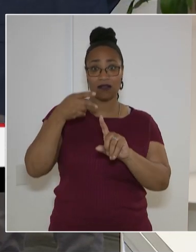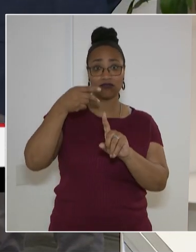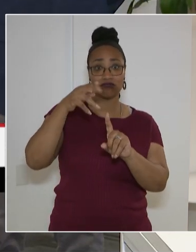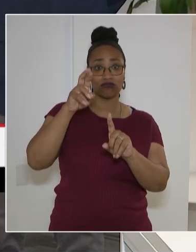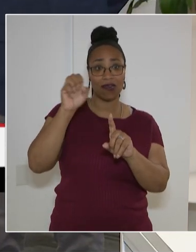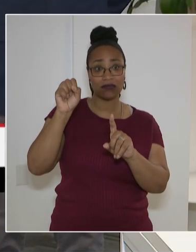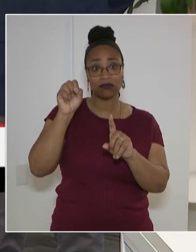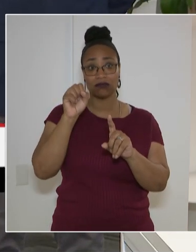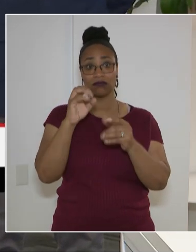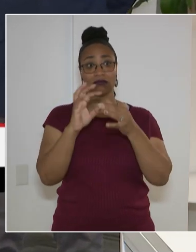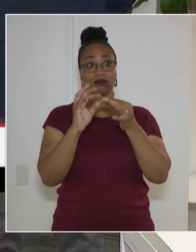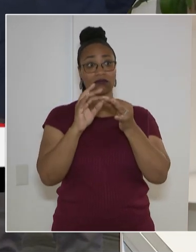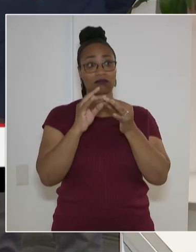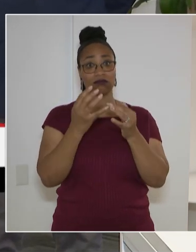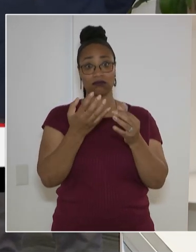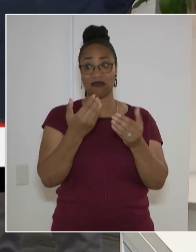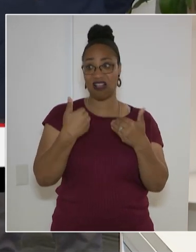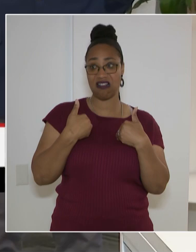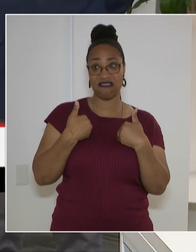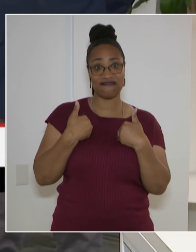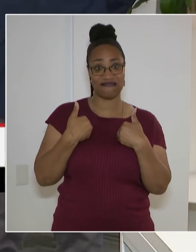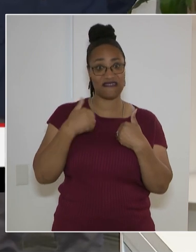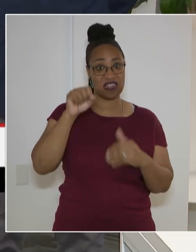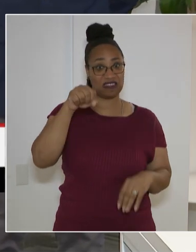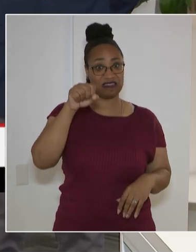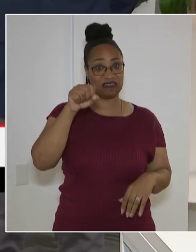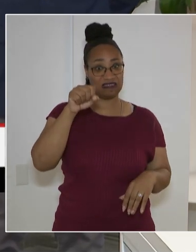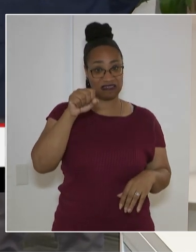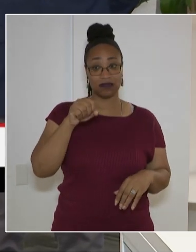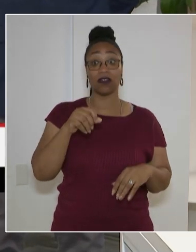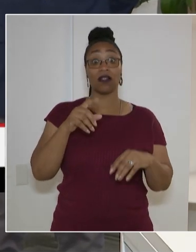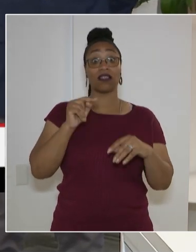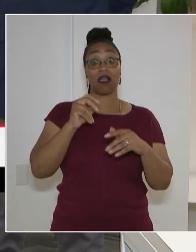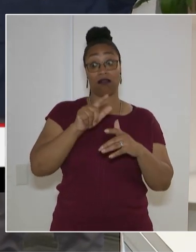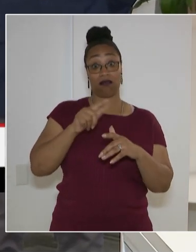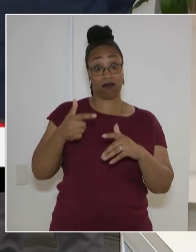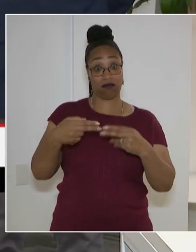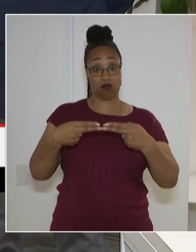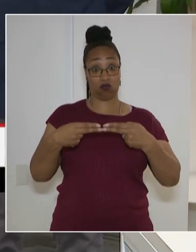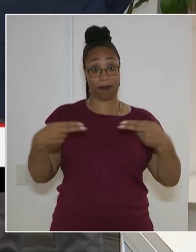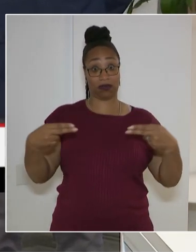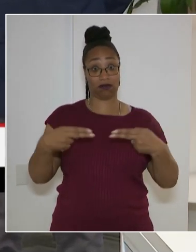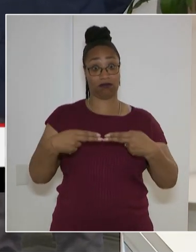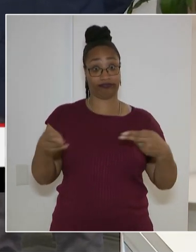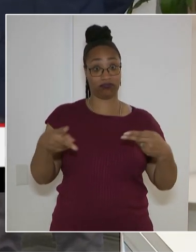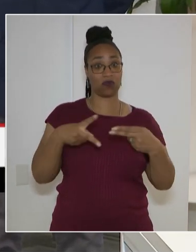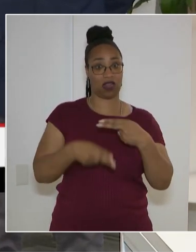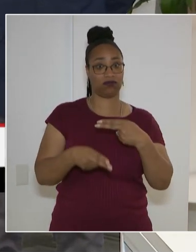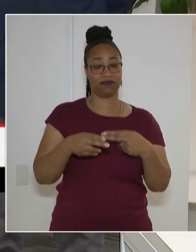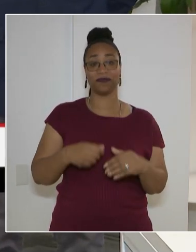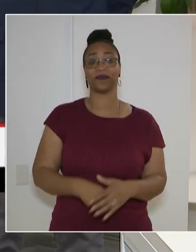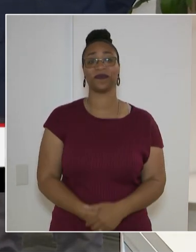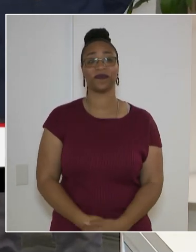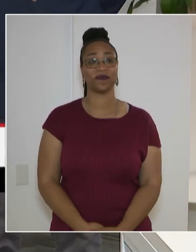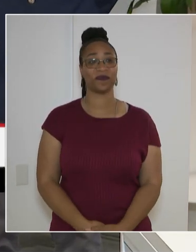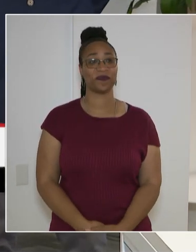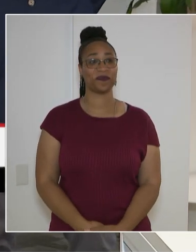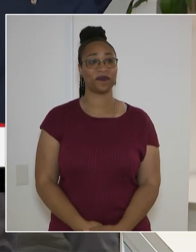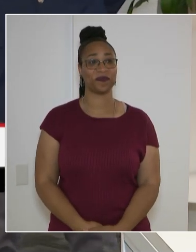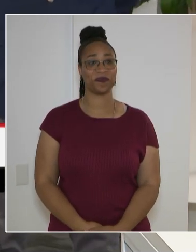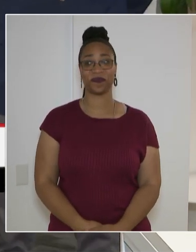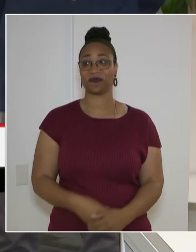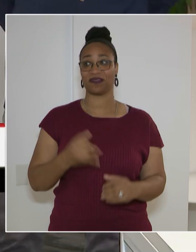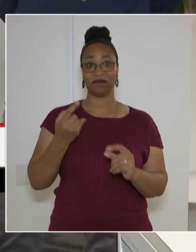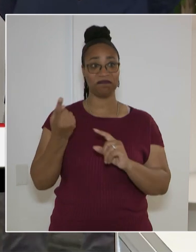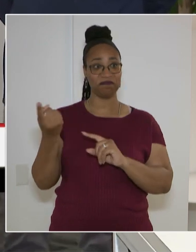the ribbon and take a quick tour. Any press questions? Yes, Mark. Mayor, for you first, Nina, first come up. Can you